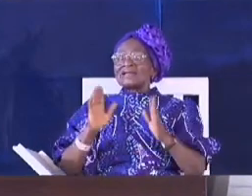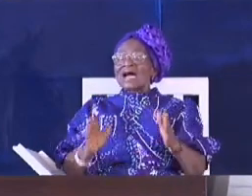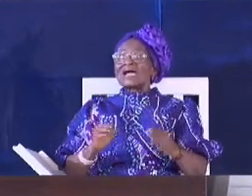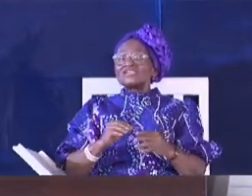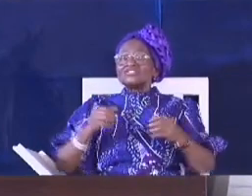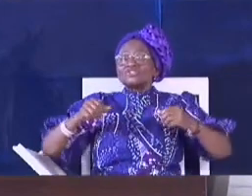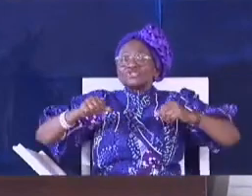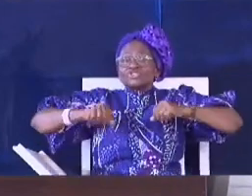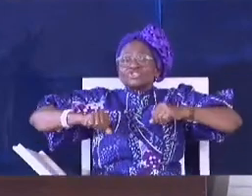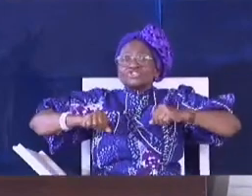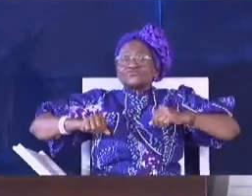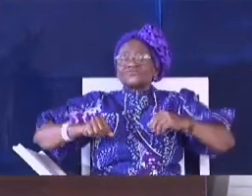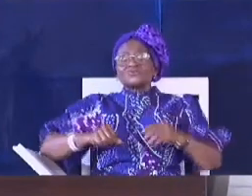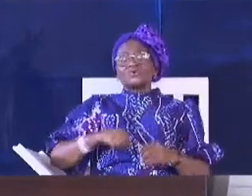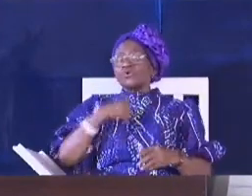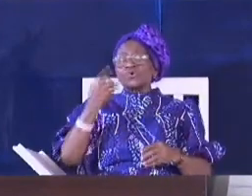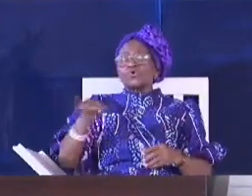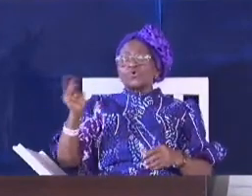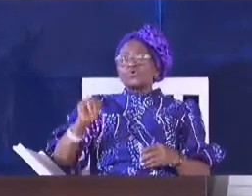you want me to speak to?